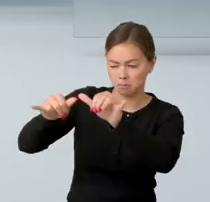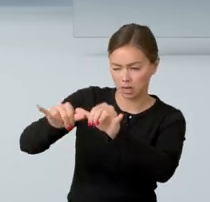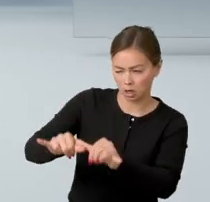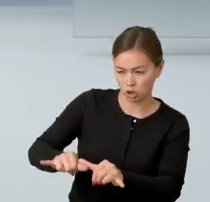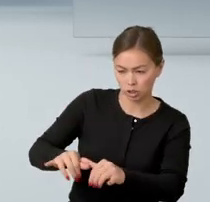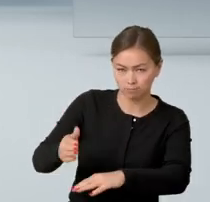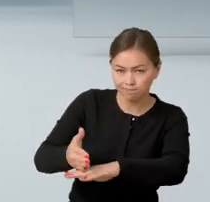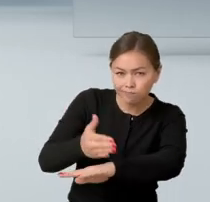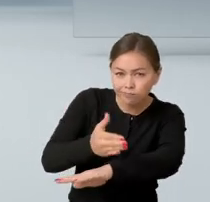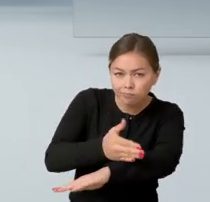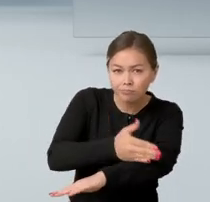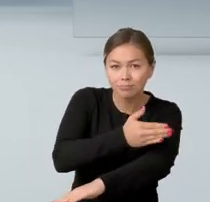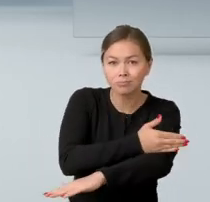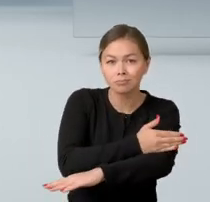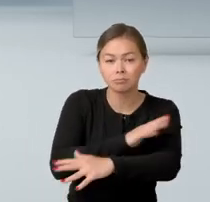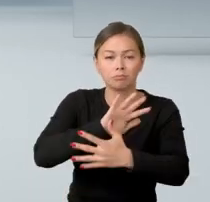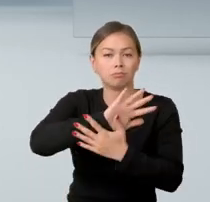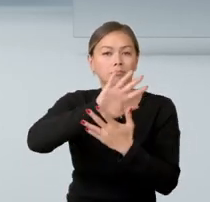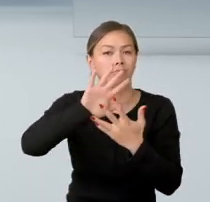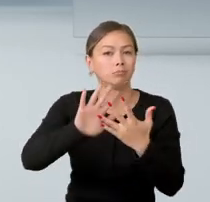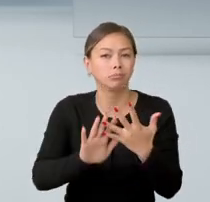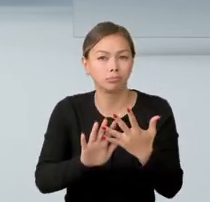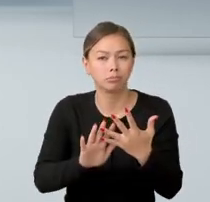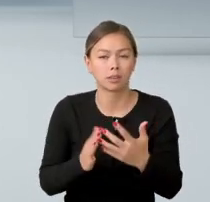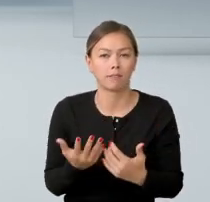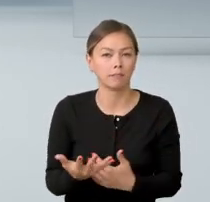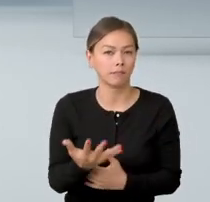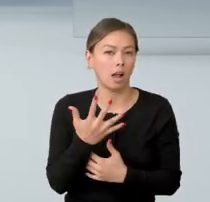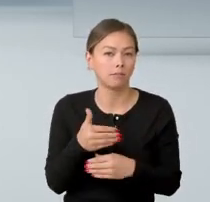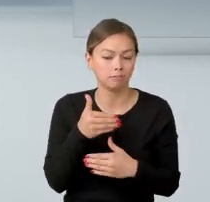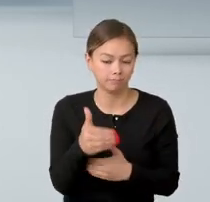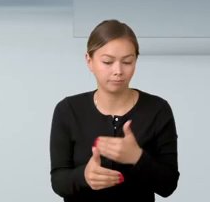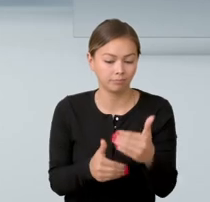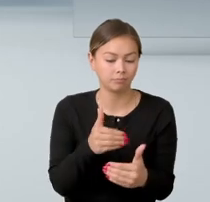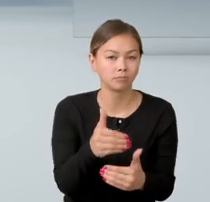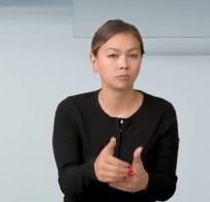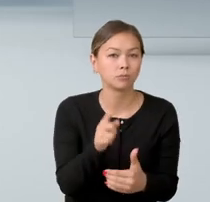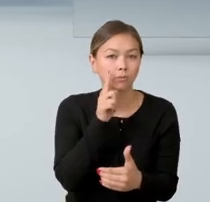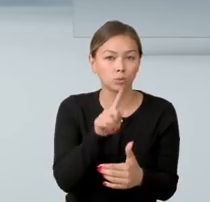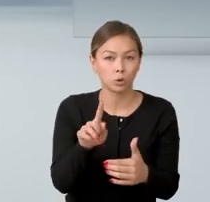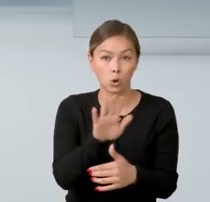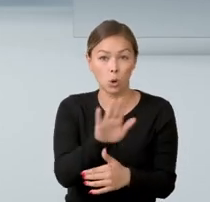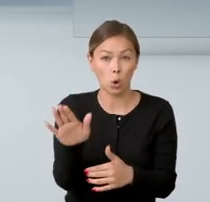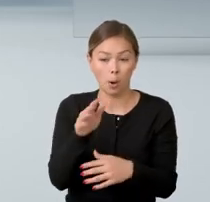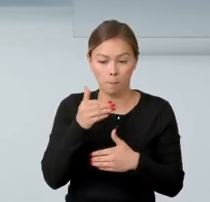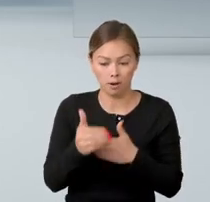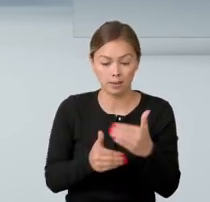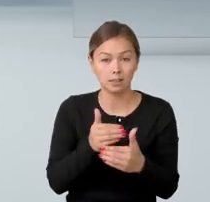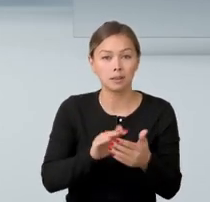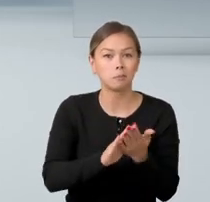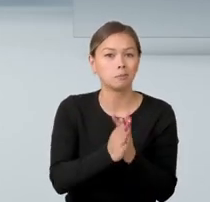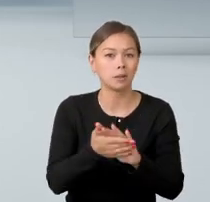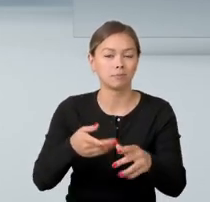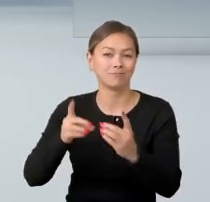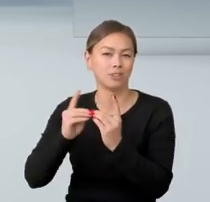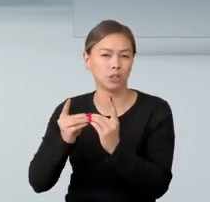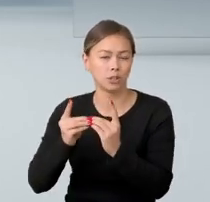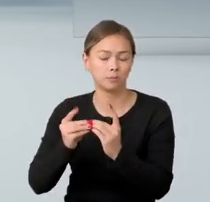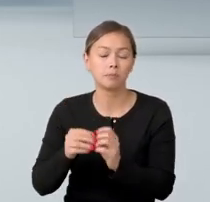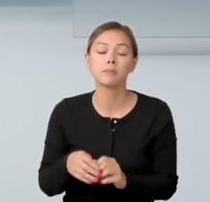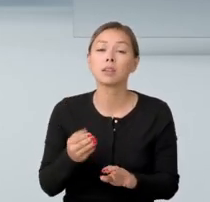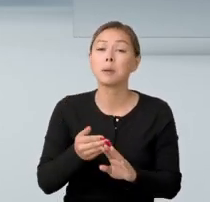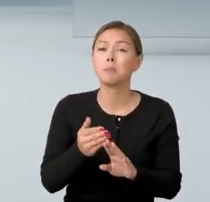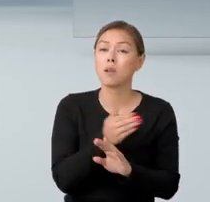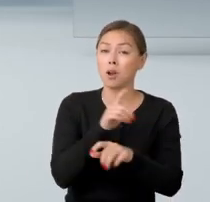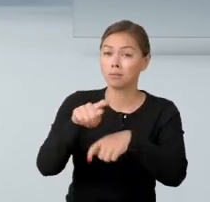results with that we can cover the we could cover the five steps for digitalizing your manual